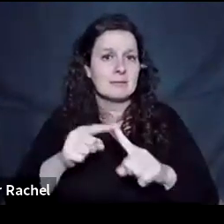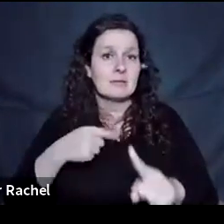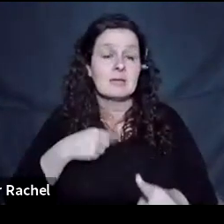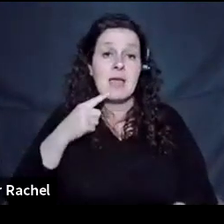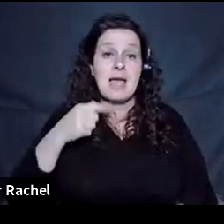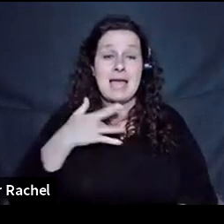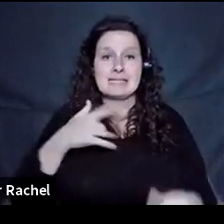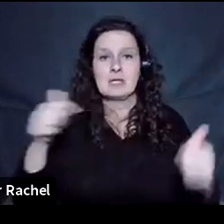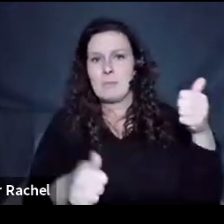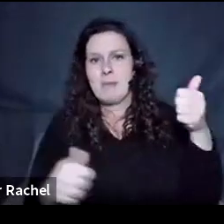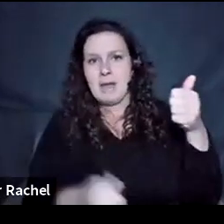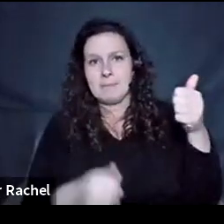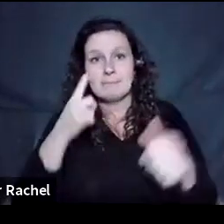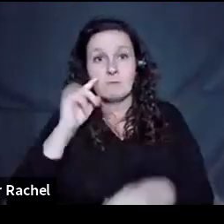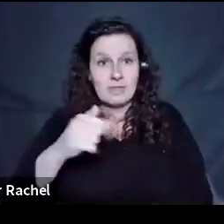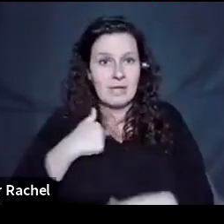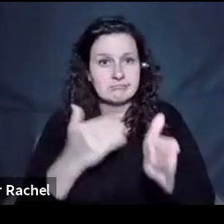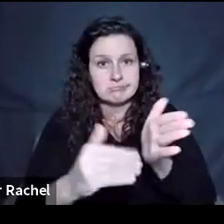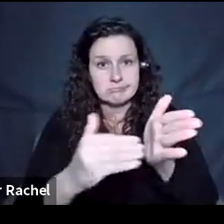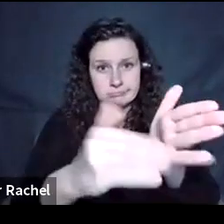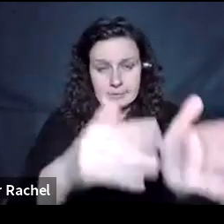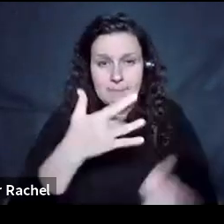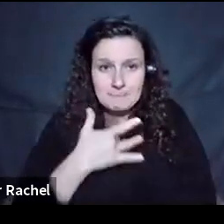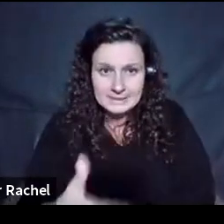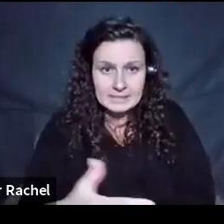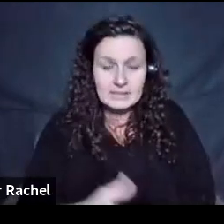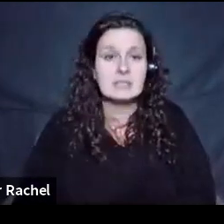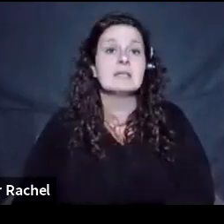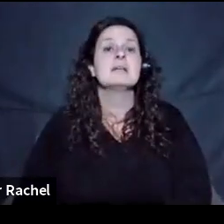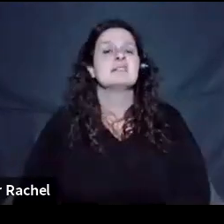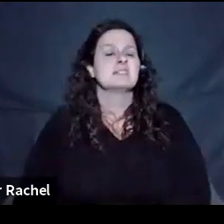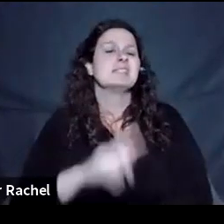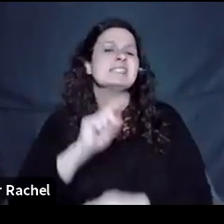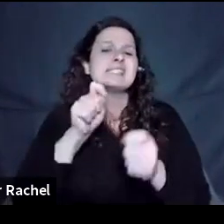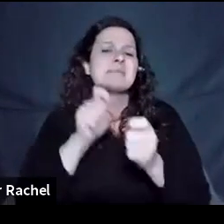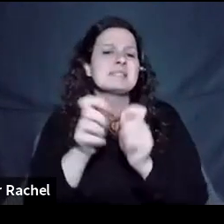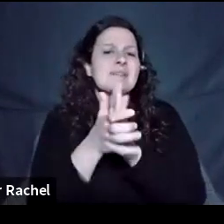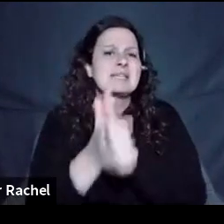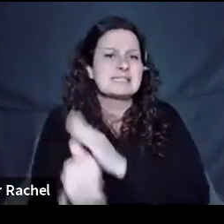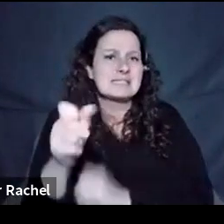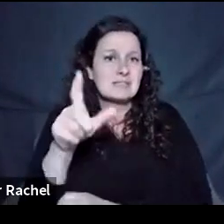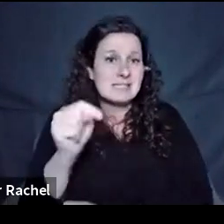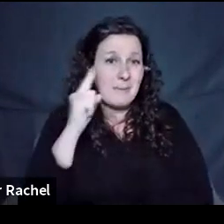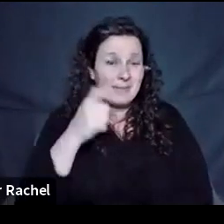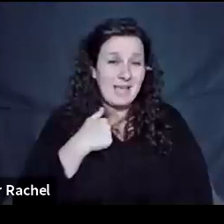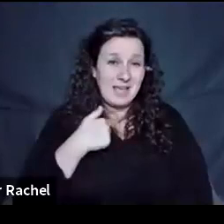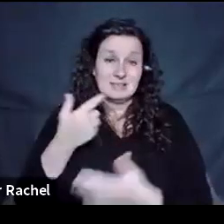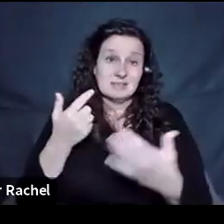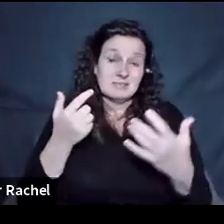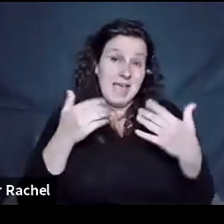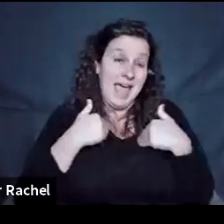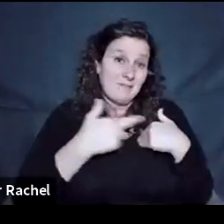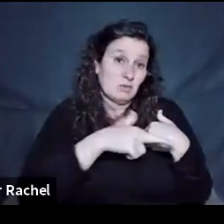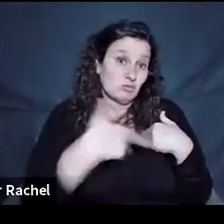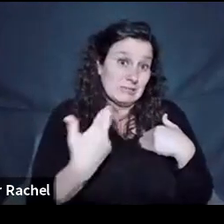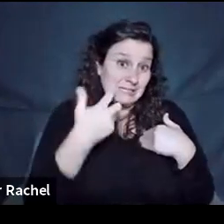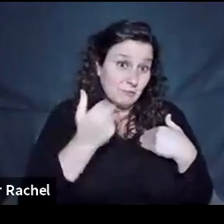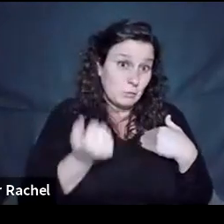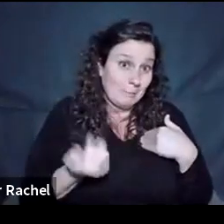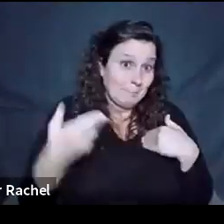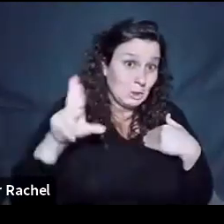for very frequently, and it definitely is a specific skill set because of the inherent risk of being burnt, because it's still